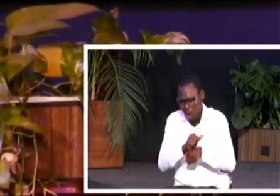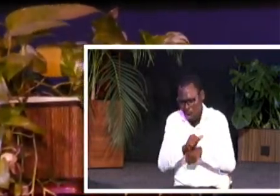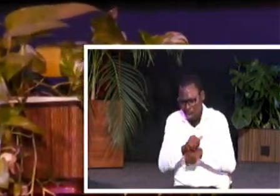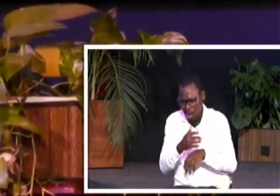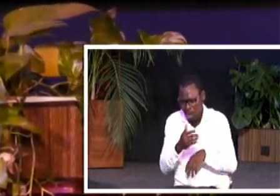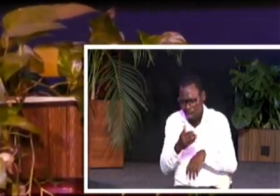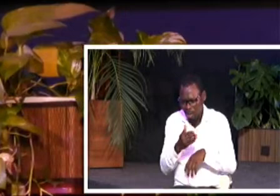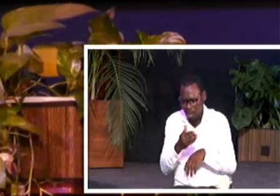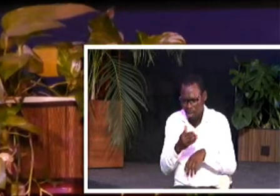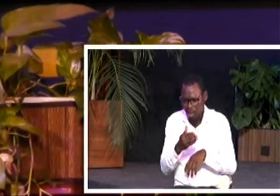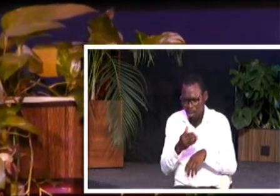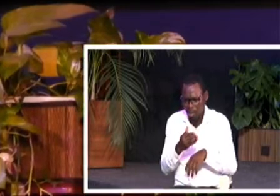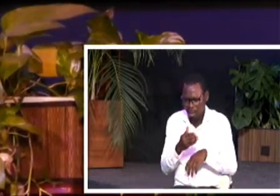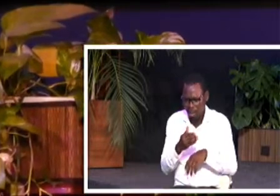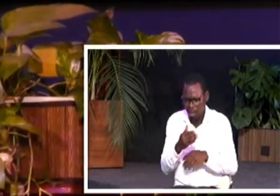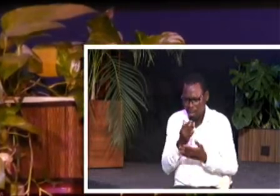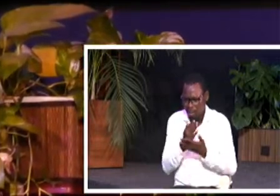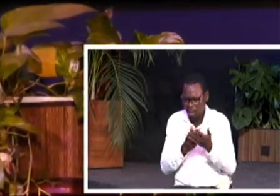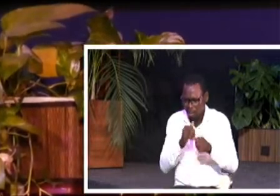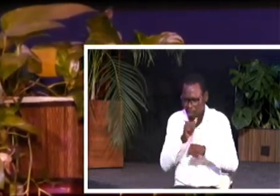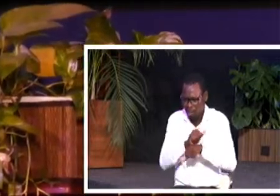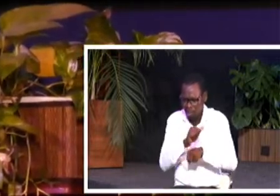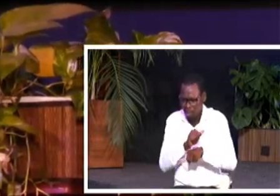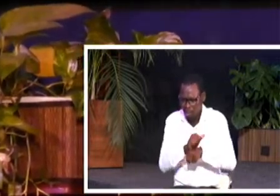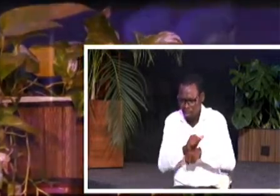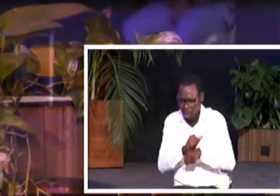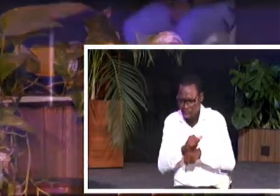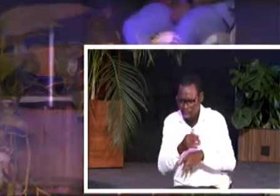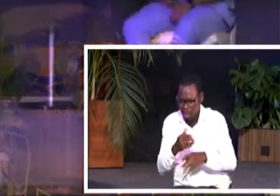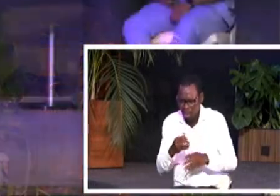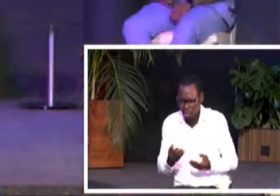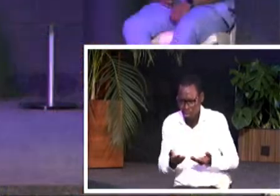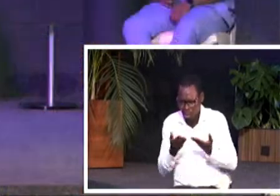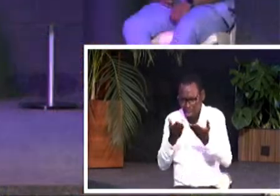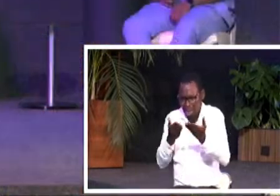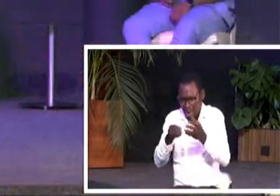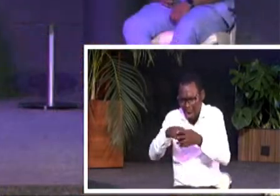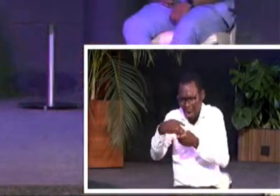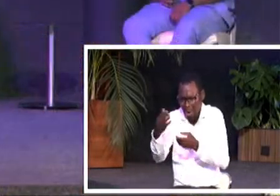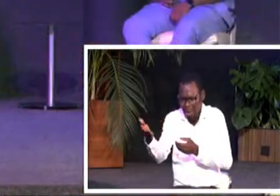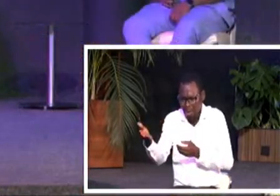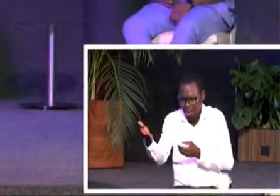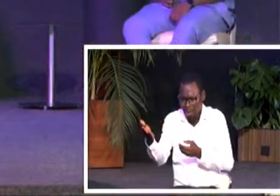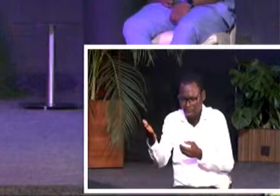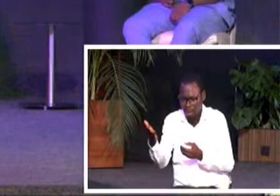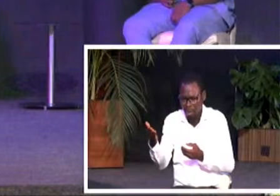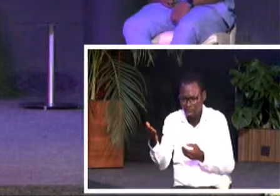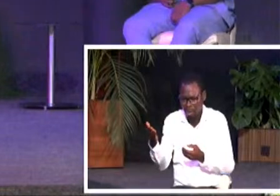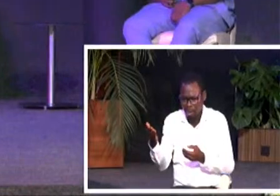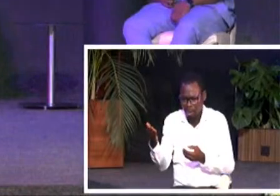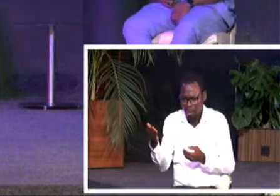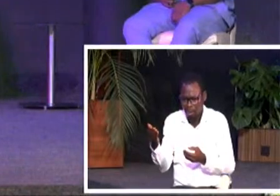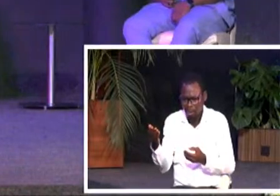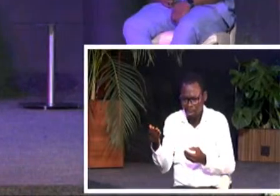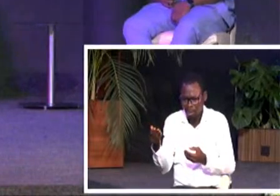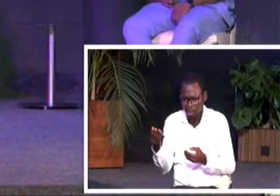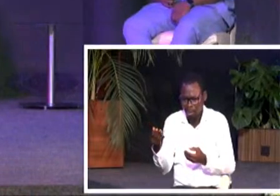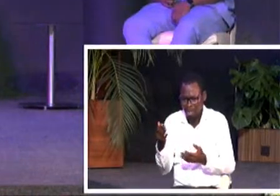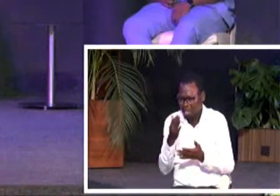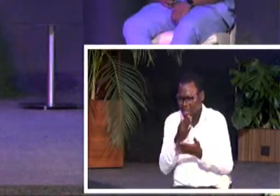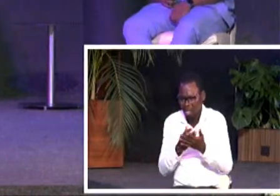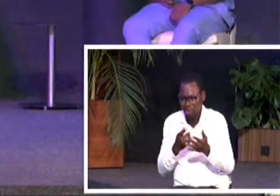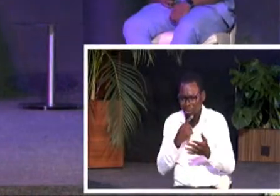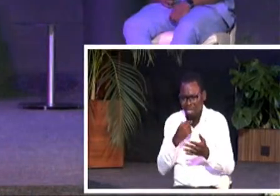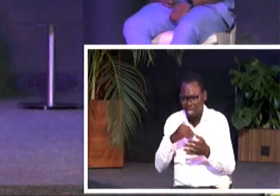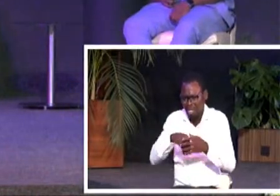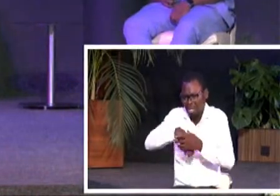Maximus' slides, some of the jobs you mentioned, you put out there, somebody will say, This one, maybe it is outside Ghana. It's